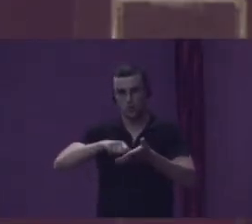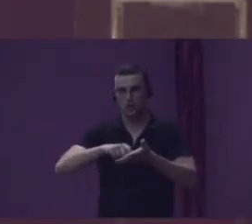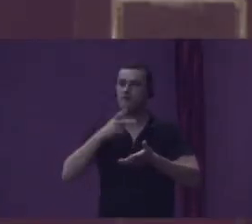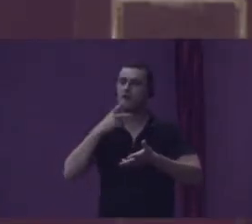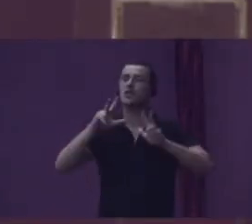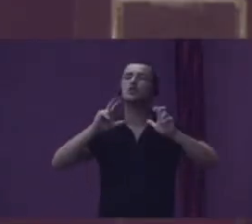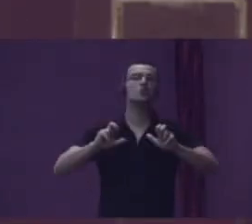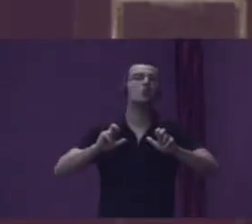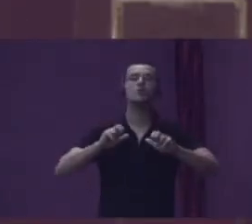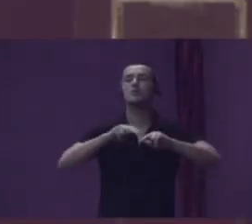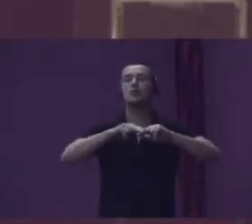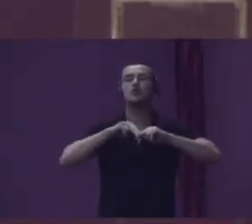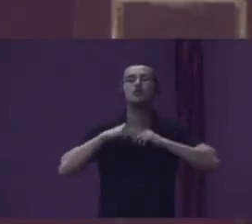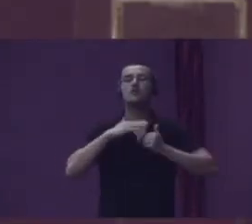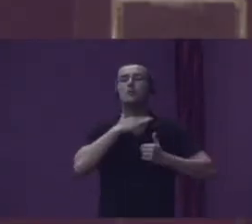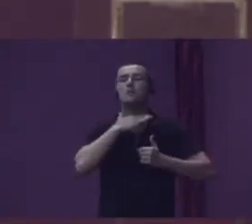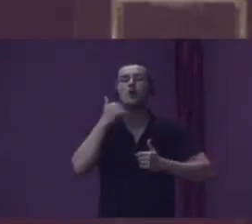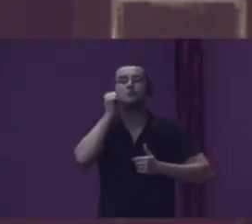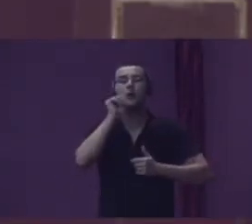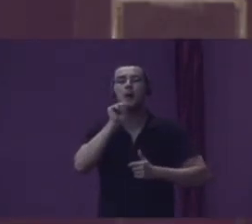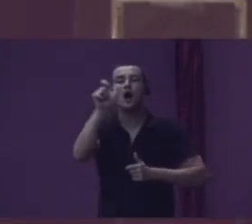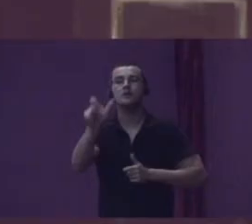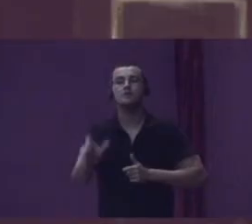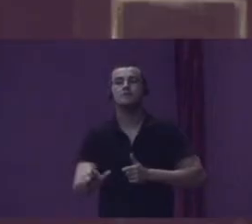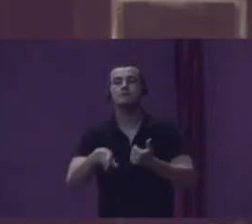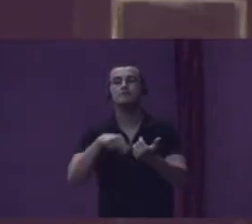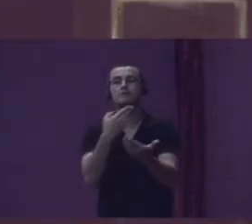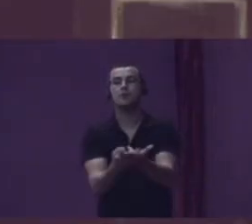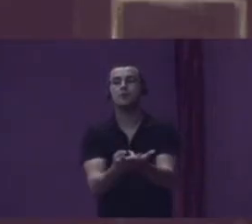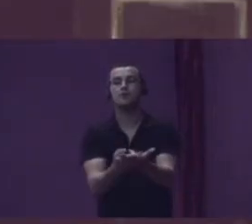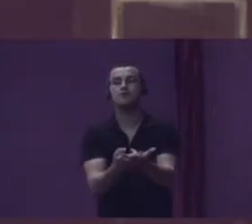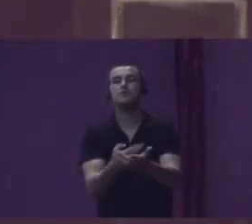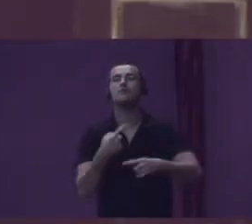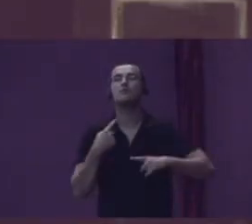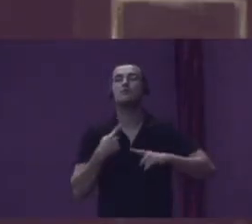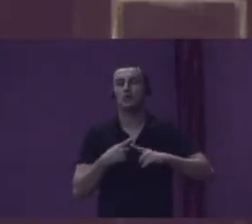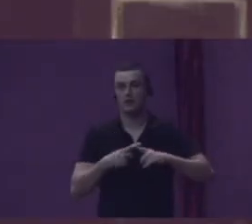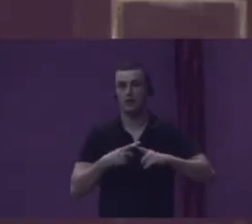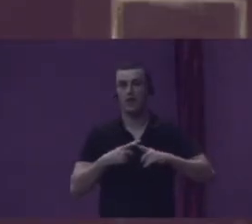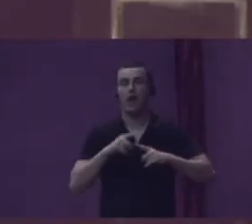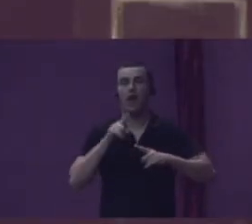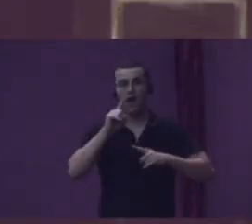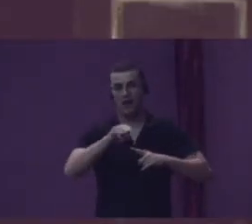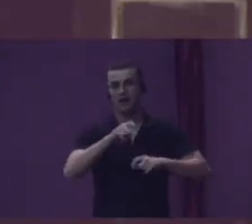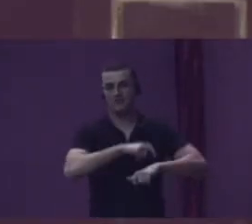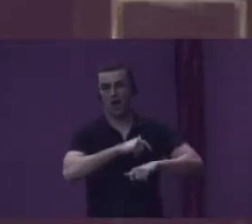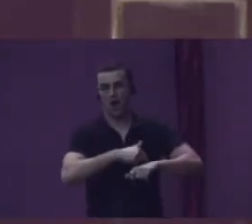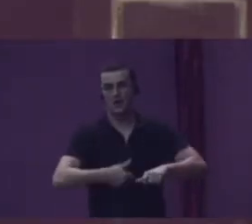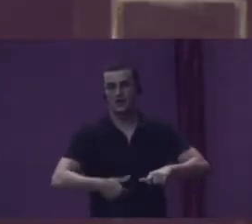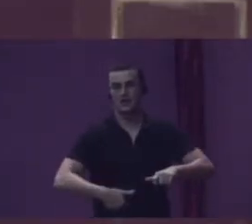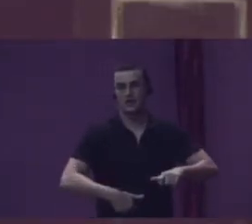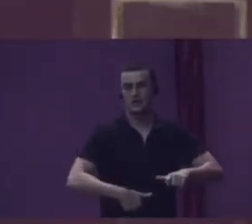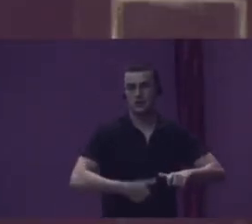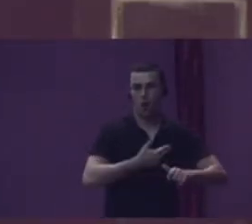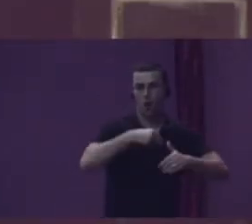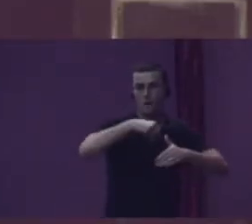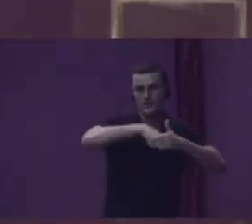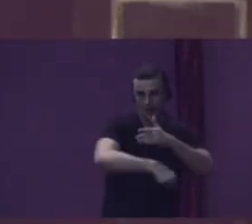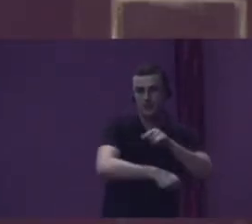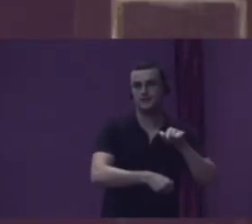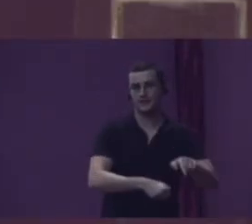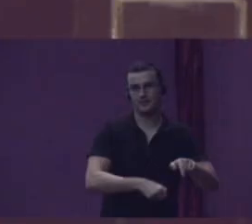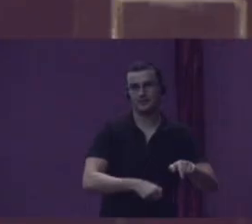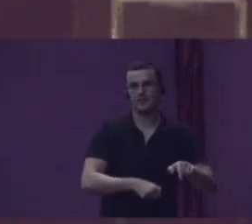earlier, do result from direct obstetric causes. But most of them can indeed be prevented with timely